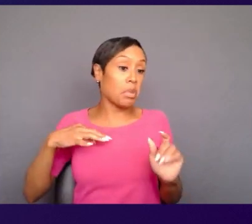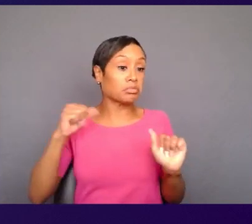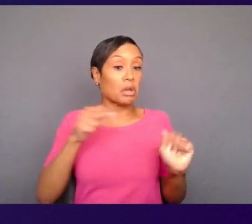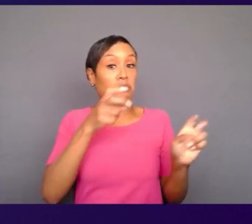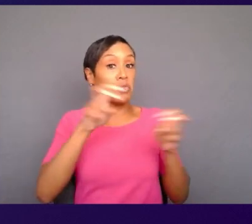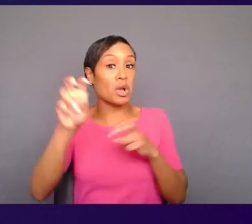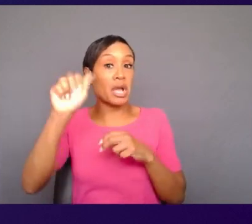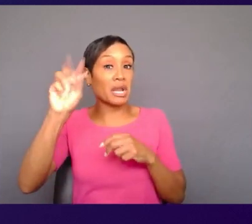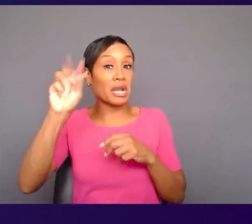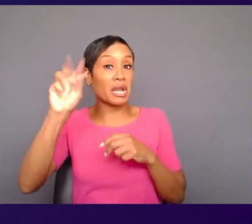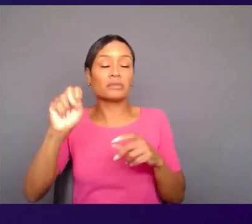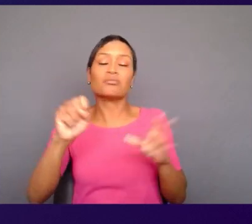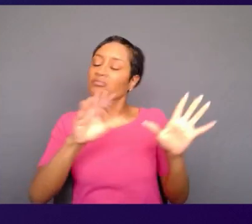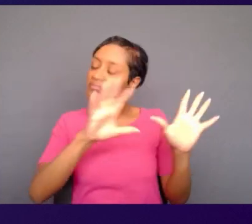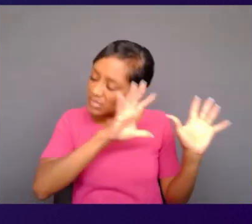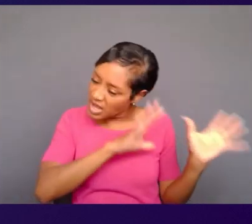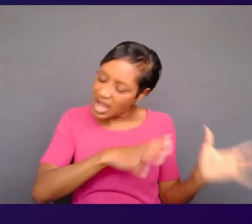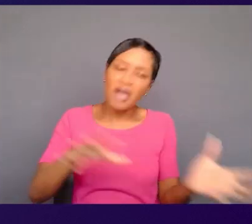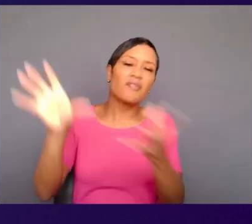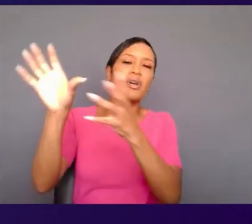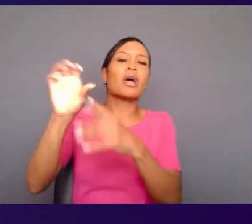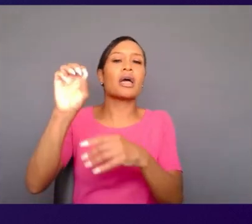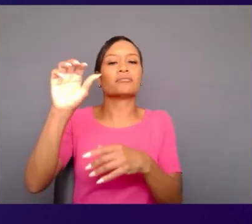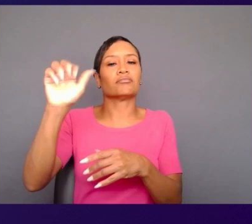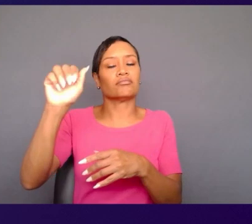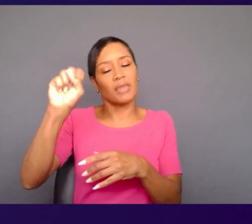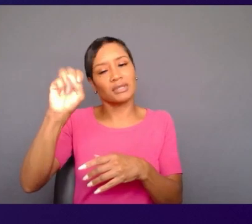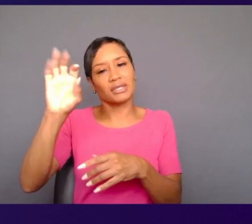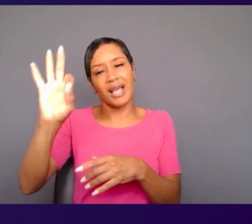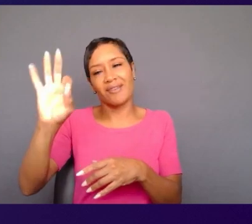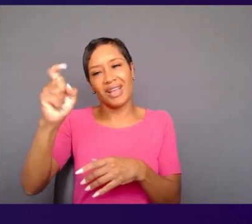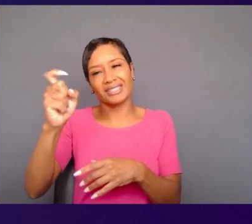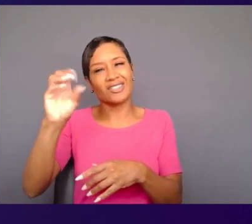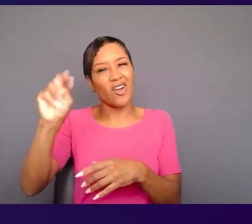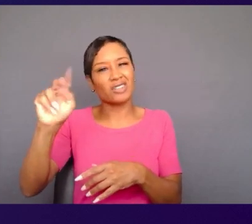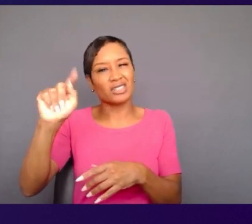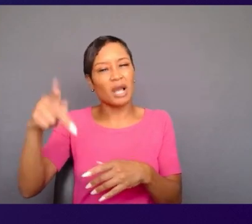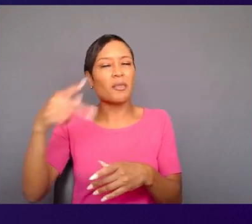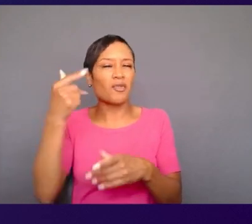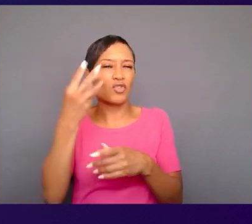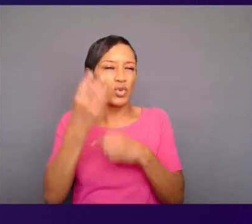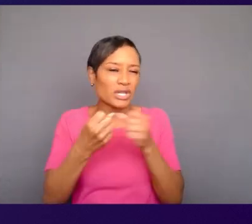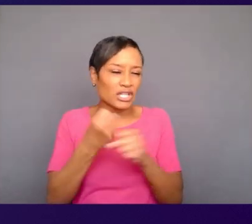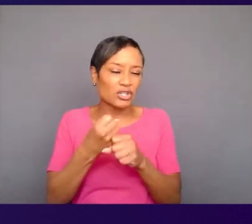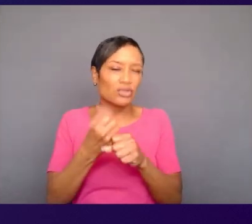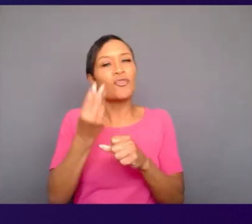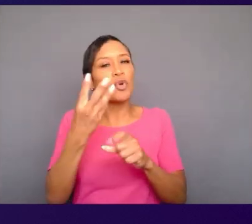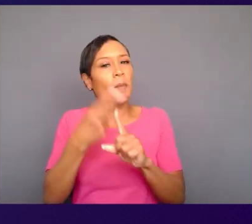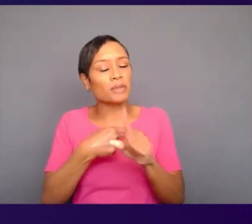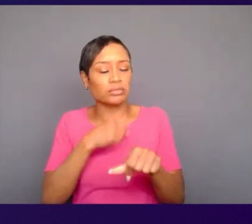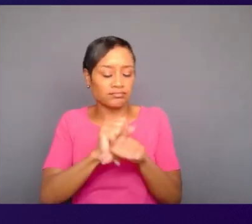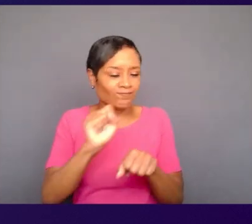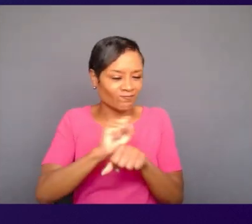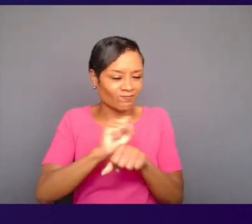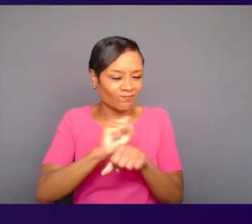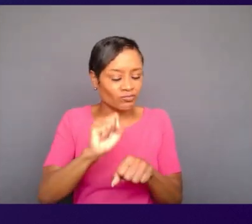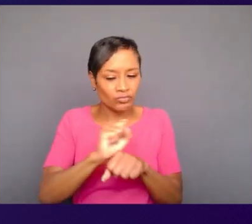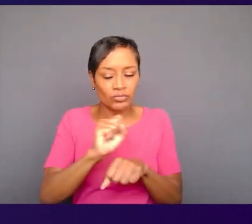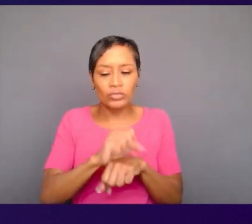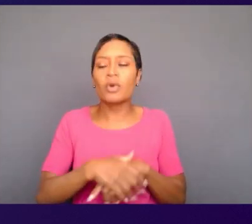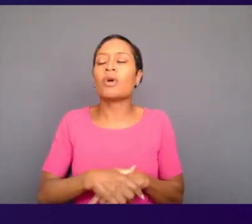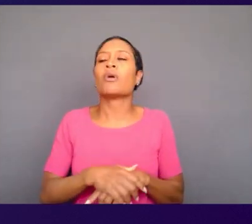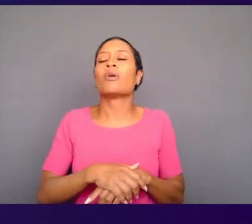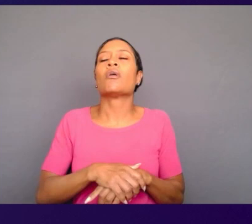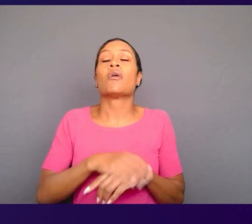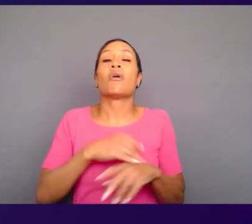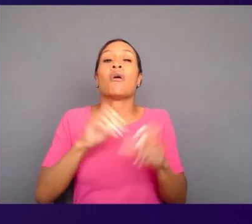run on FSx ONTAP. And we've been kind of working on that for a number of years, number of months. And we had an